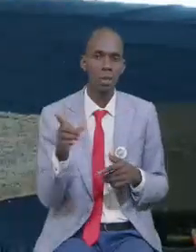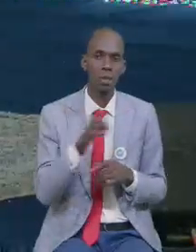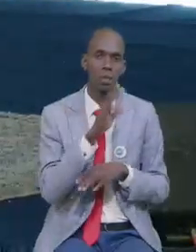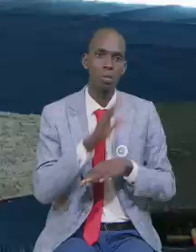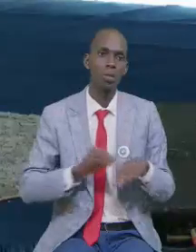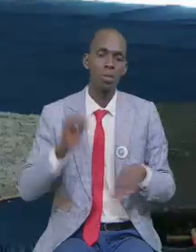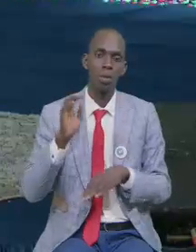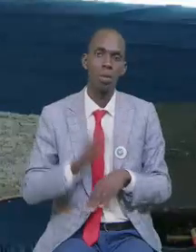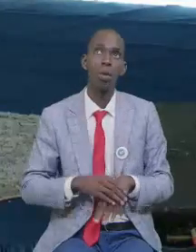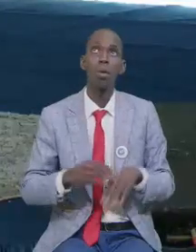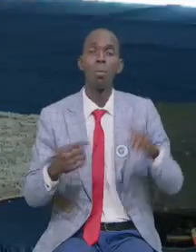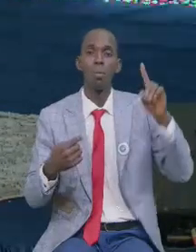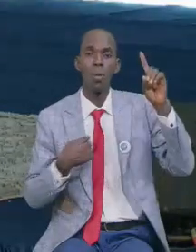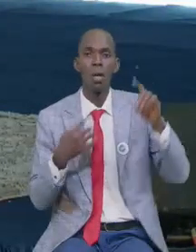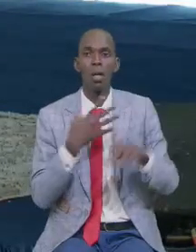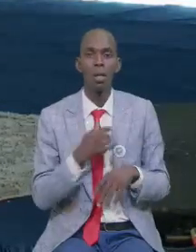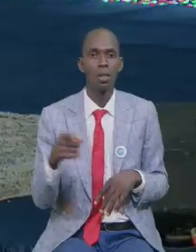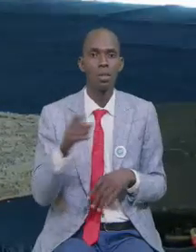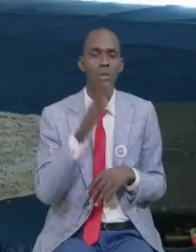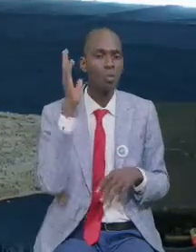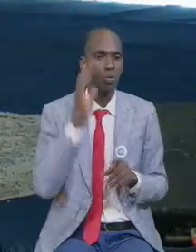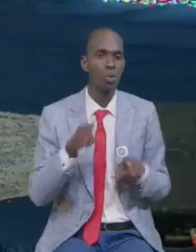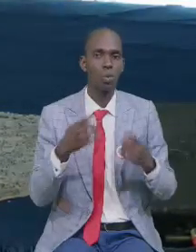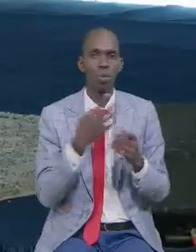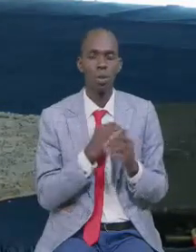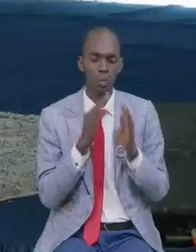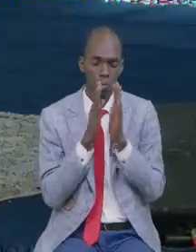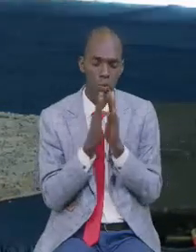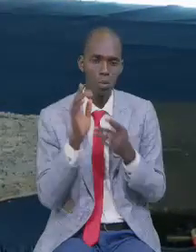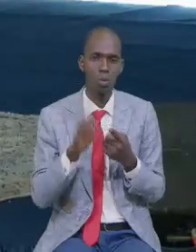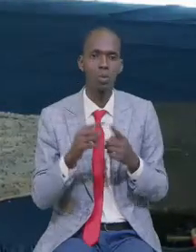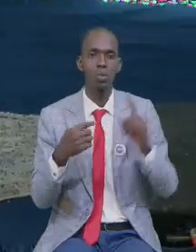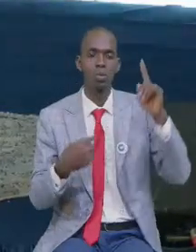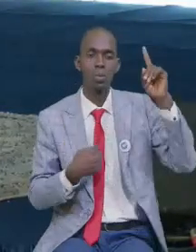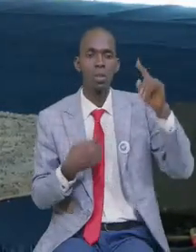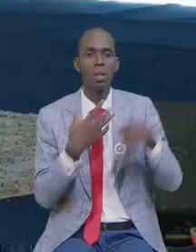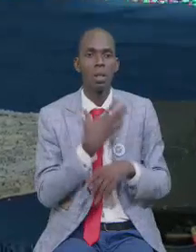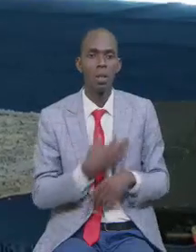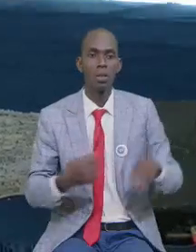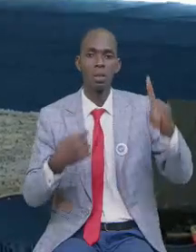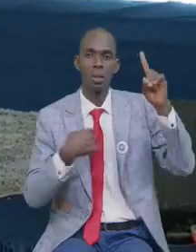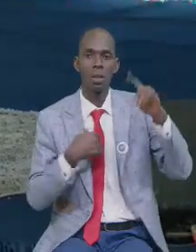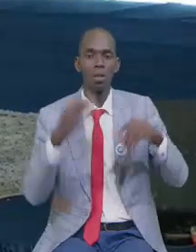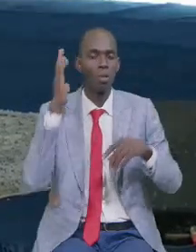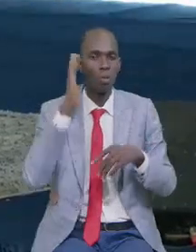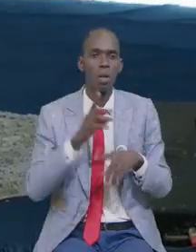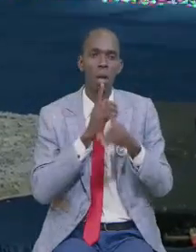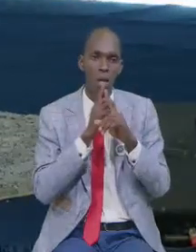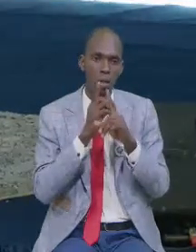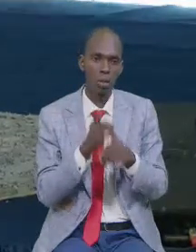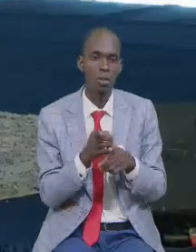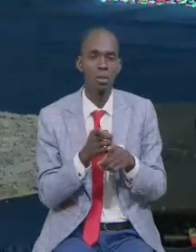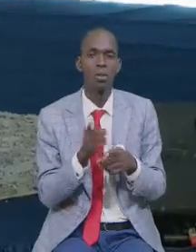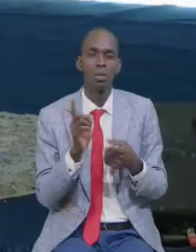me, and ye shall go and pray unto me, and I will